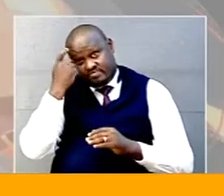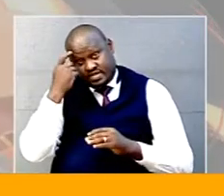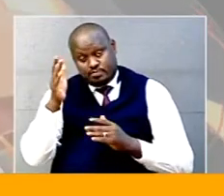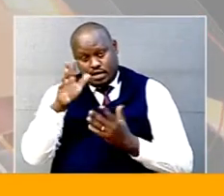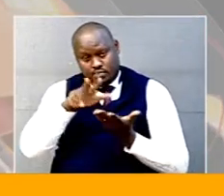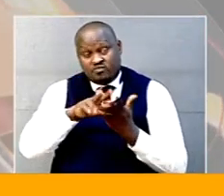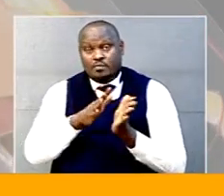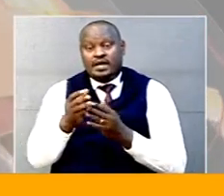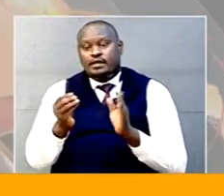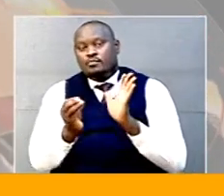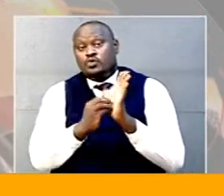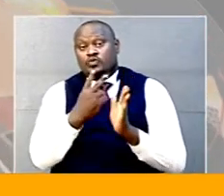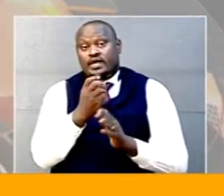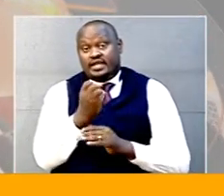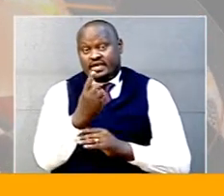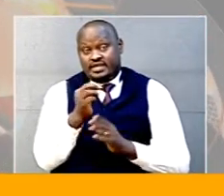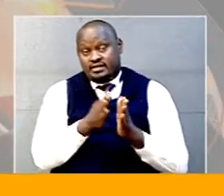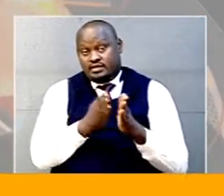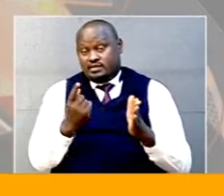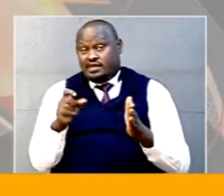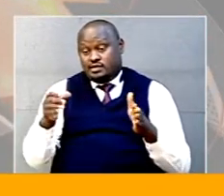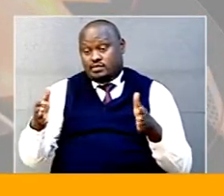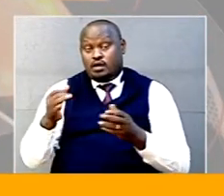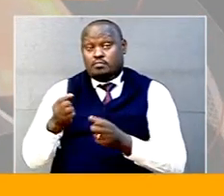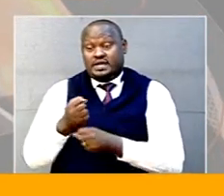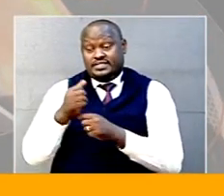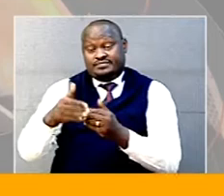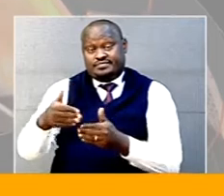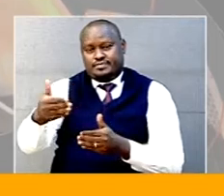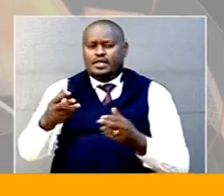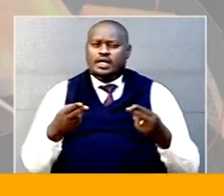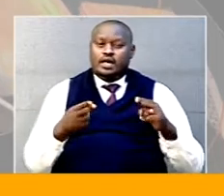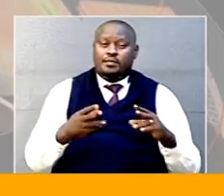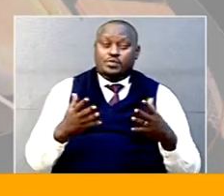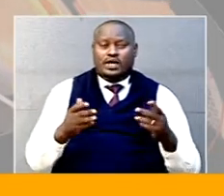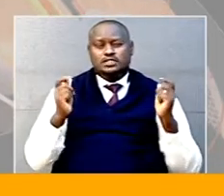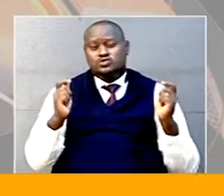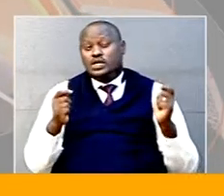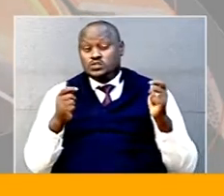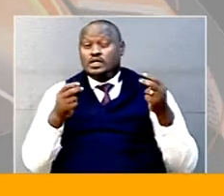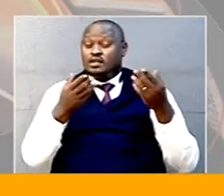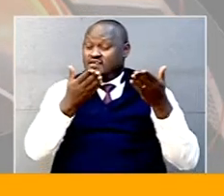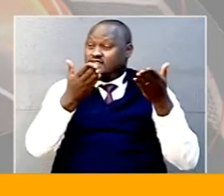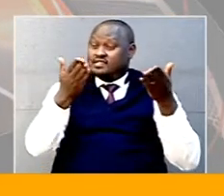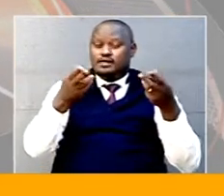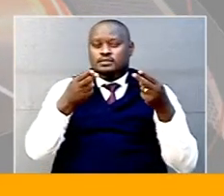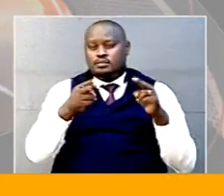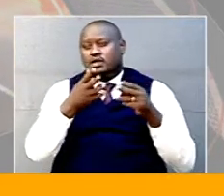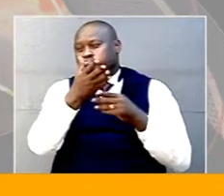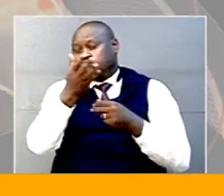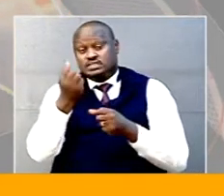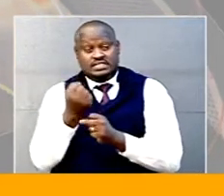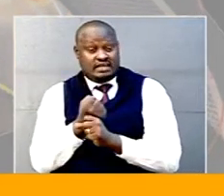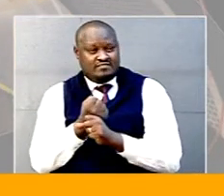in the 2018-19 financial year. This comes on the heels of numerous strikes by public servants